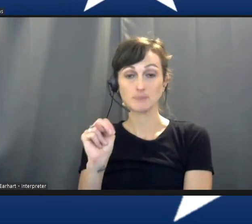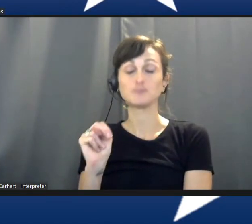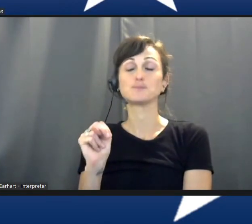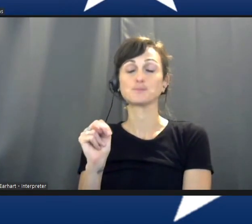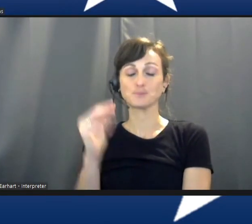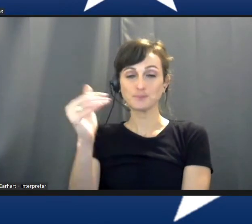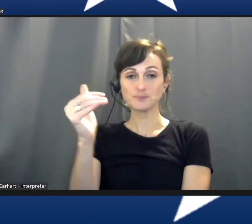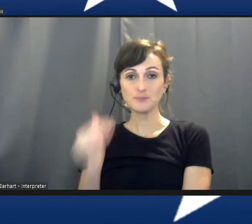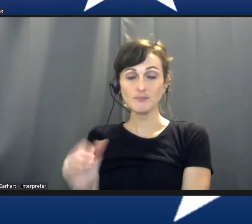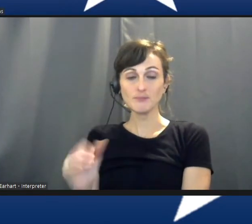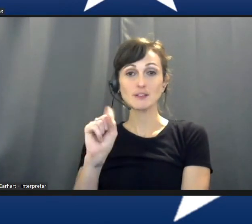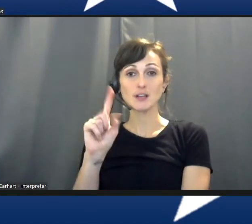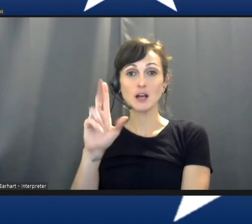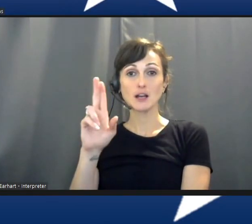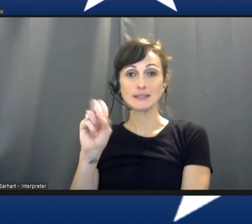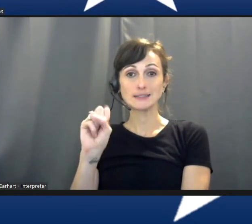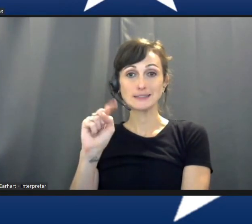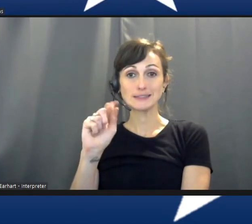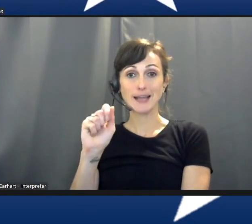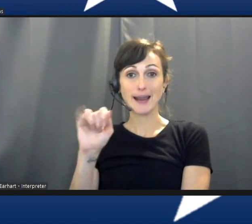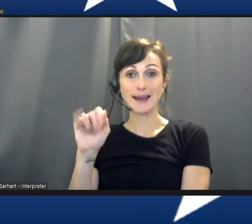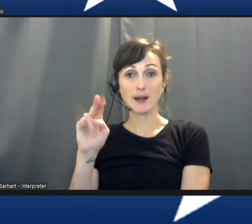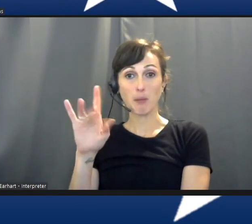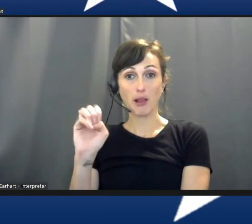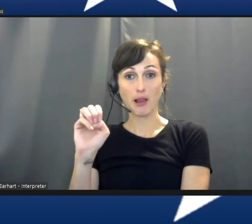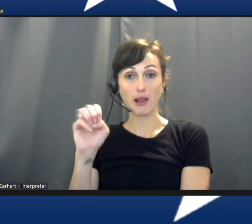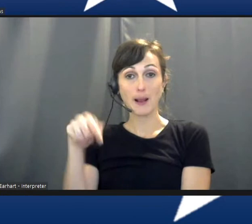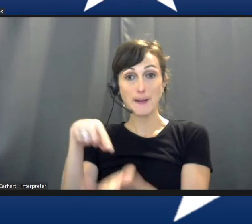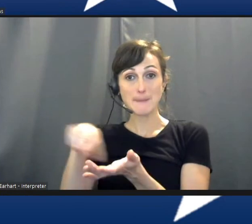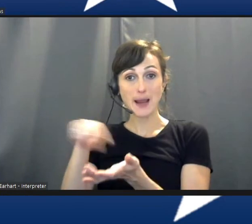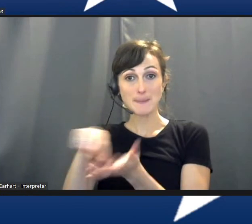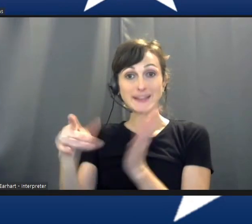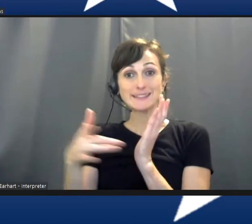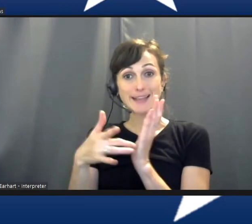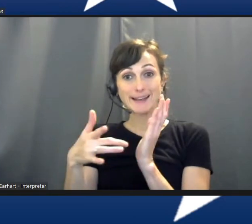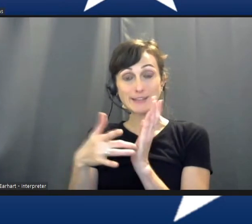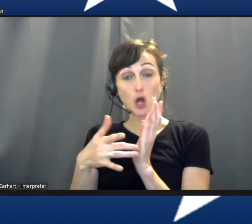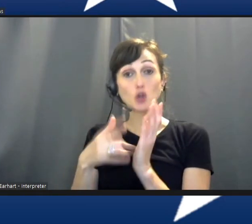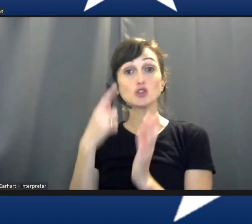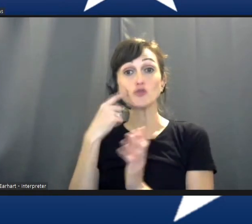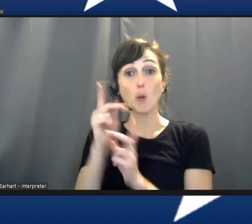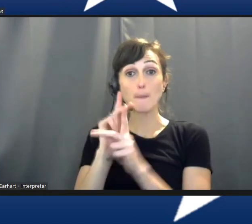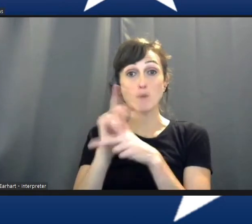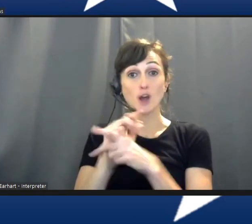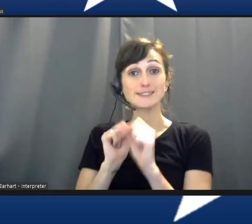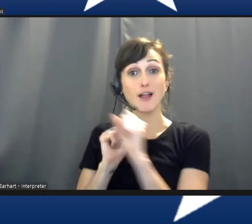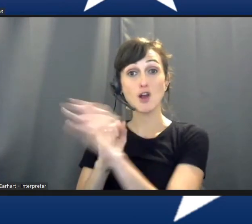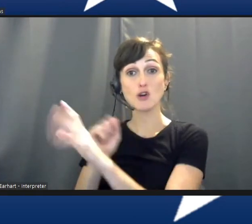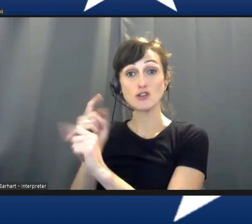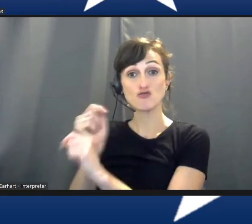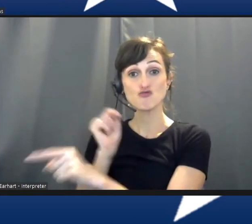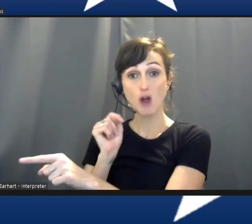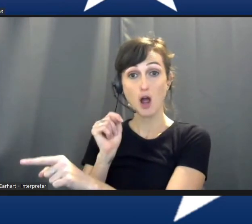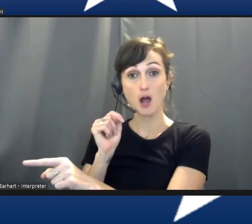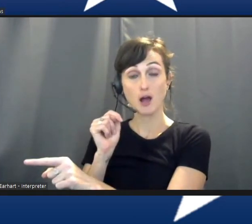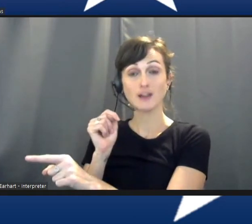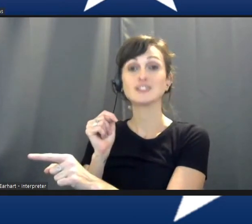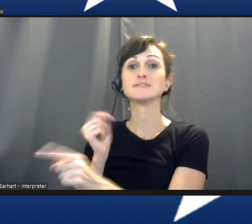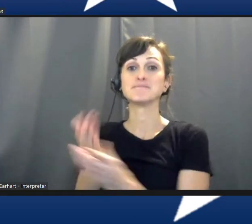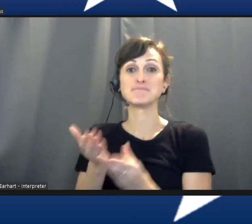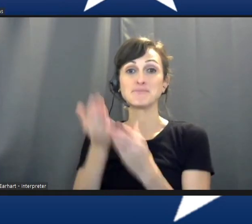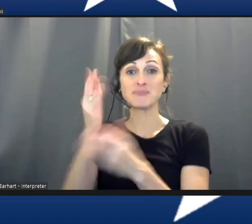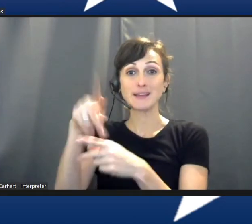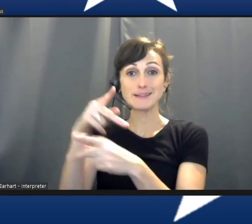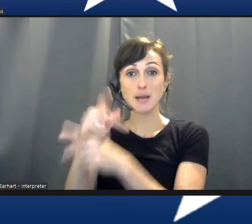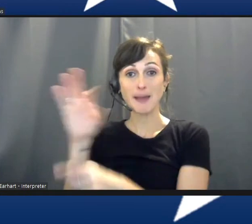Sustainable Pavement Technologies on products loaded in McClendon County trucks. They bid on a type F at